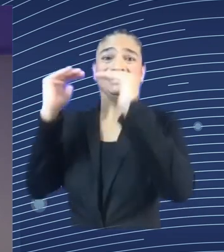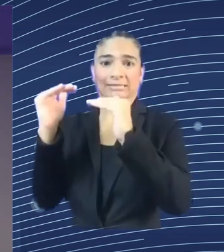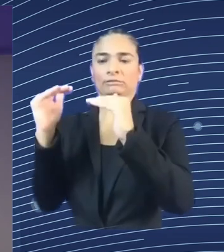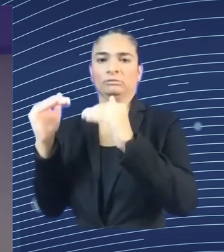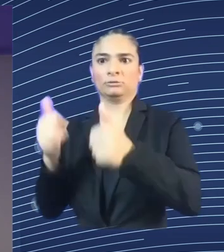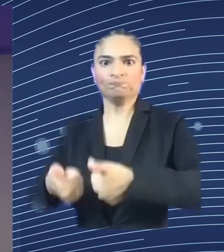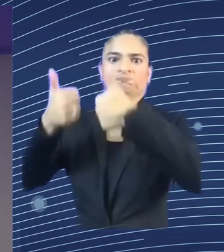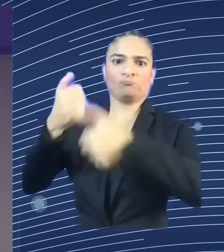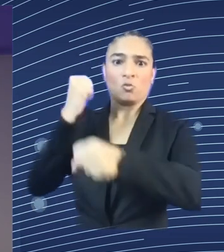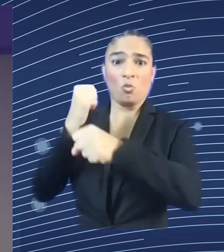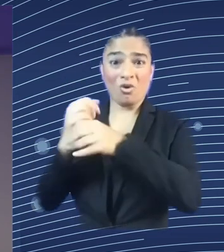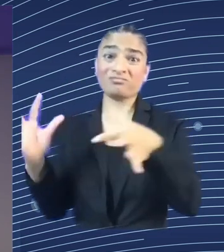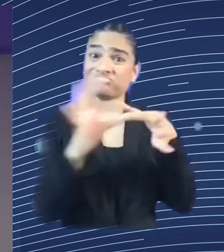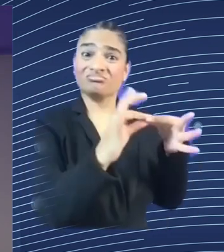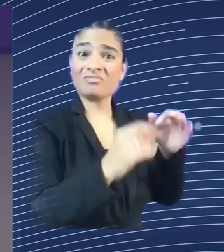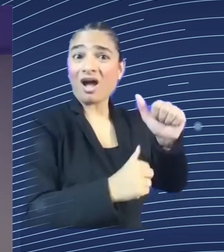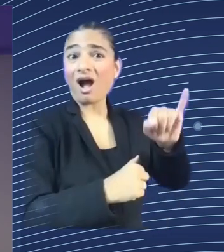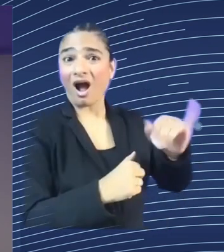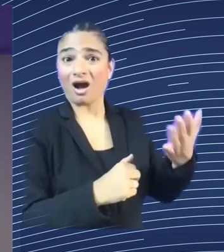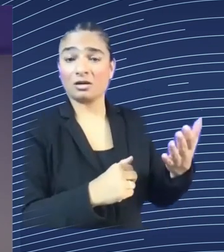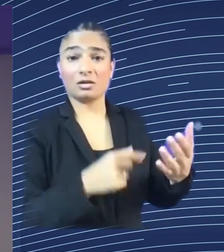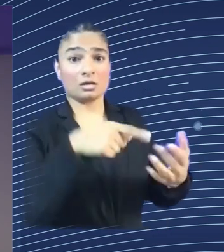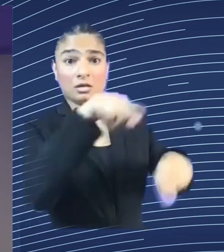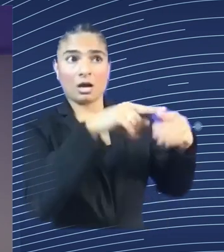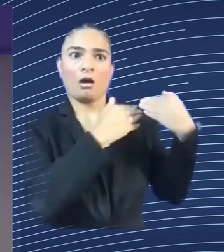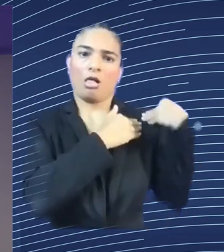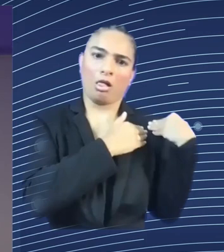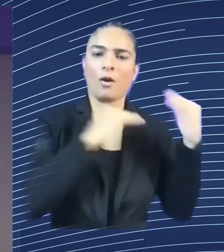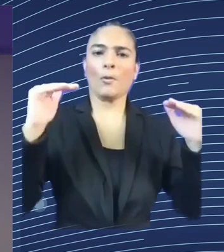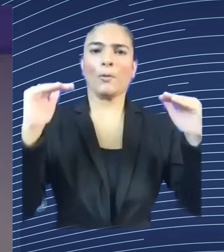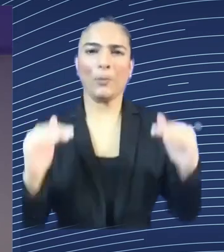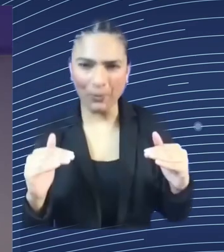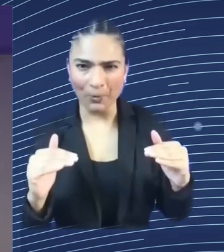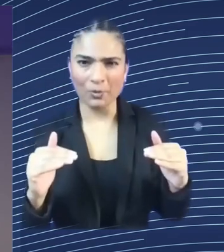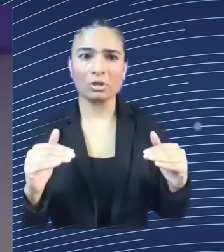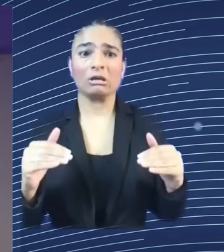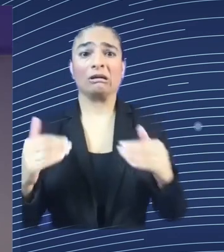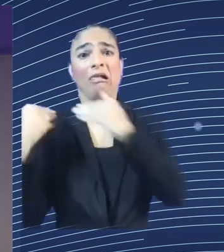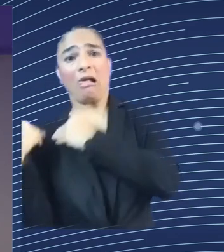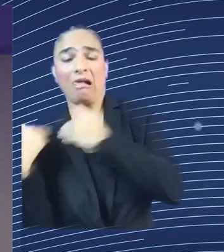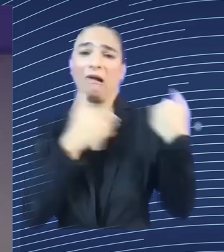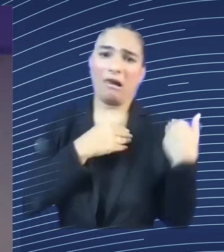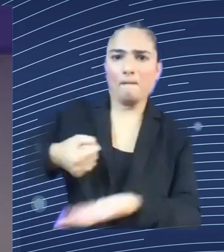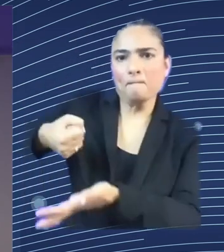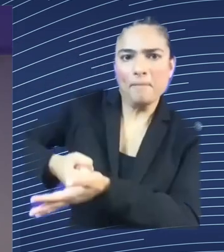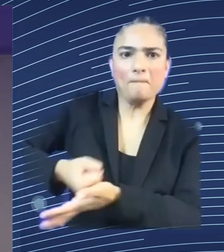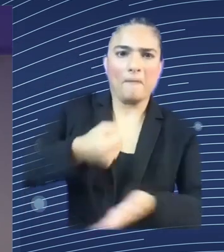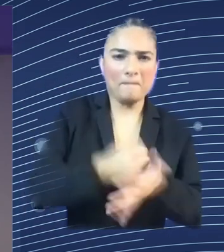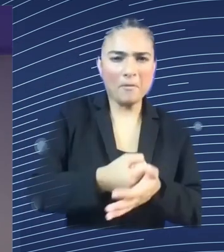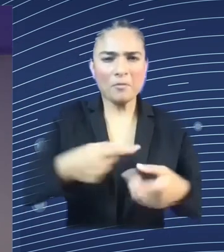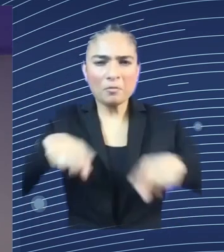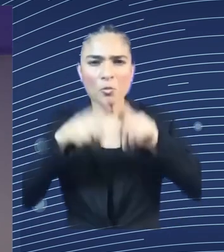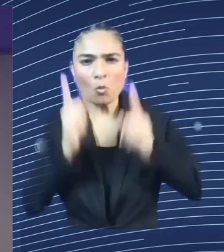that you have this standard level that is applicable. Excellent. Want to give you I suggest we save